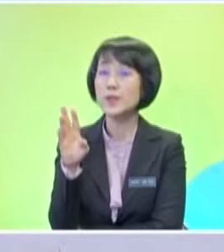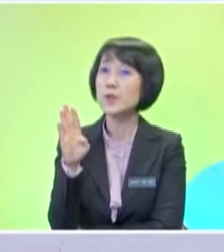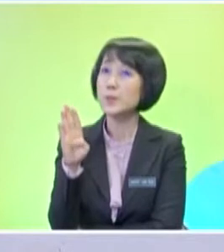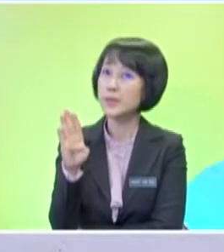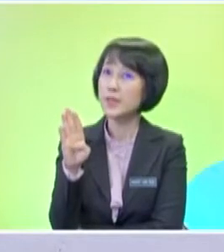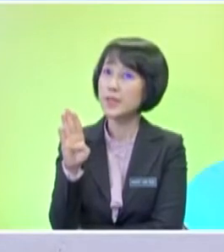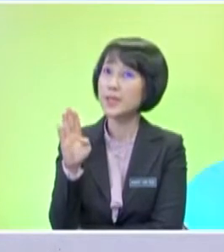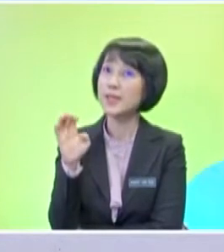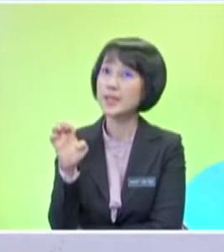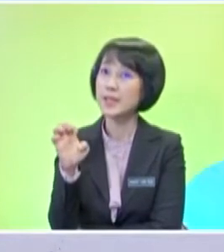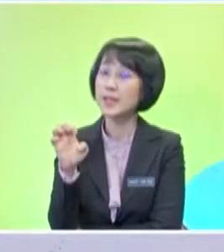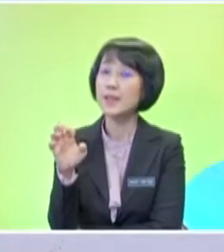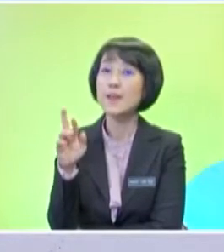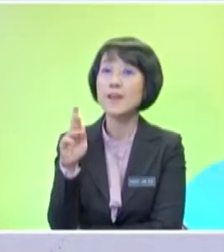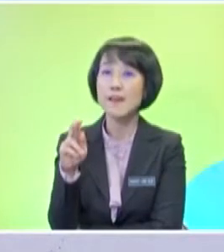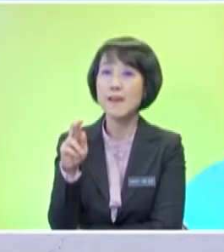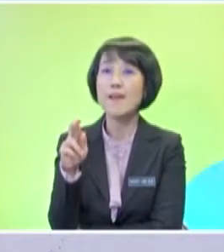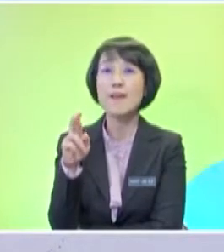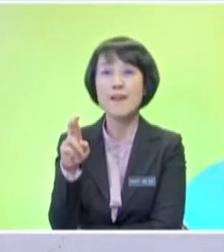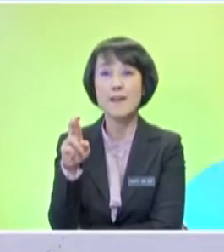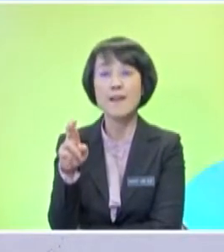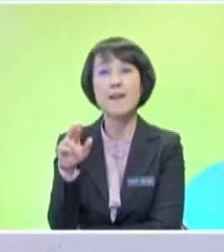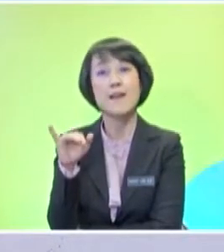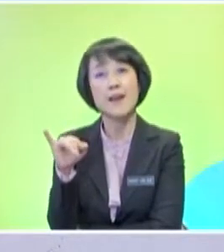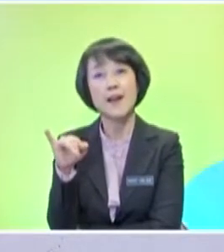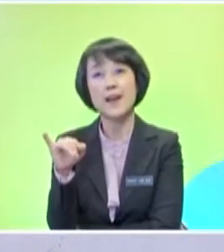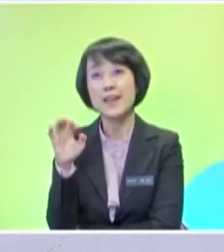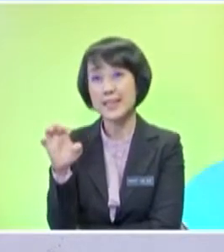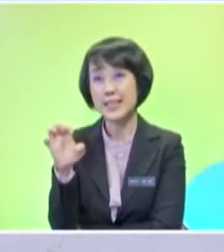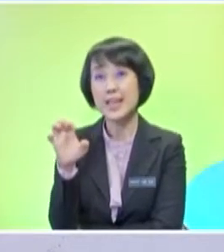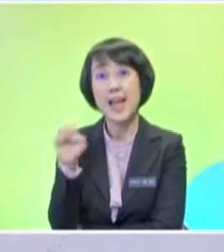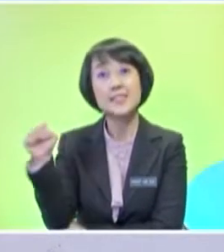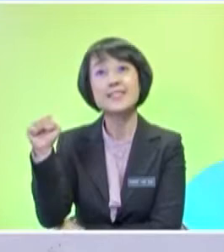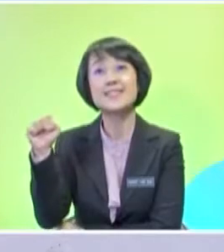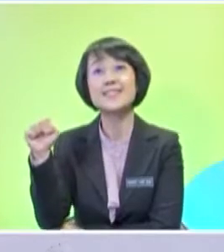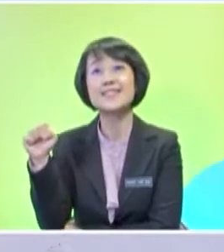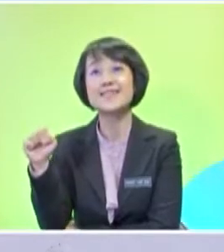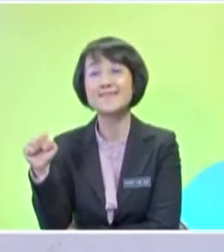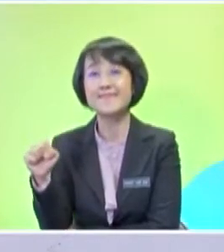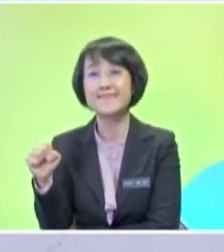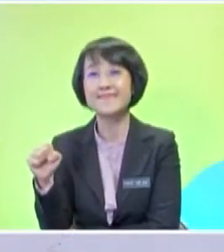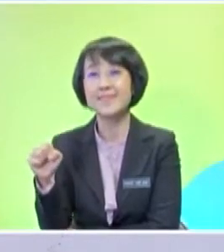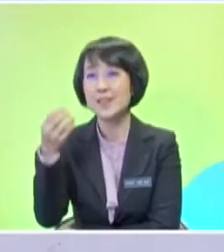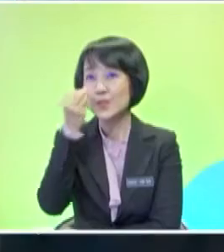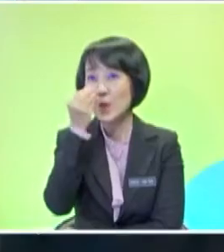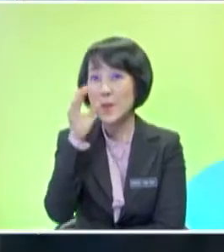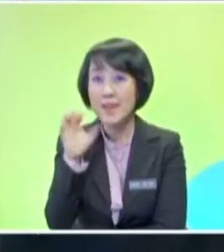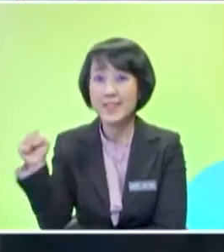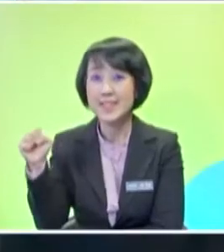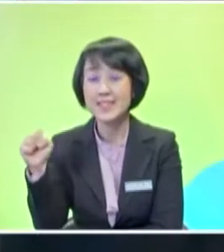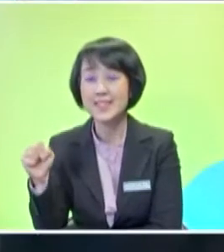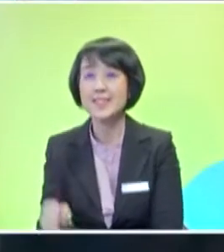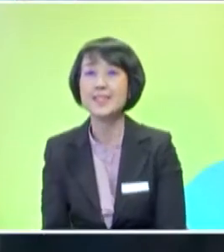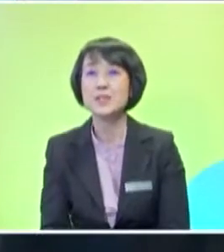W B E R R I E S. Strawberries. This is the